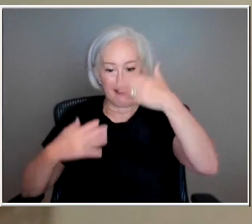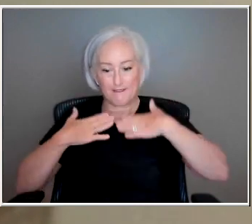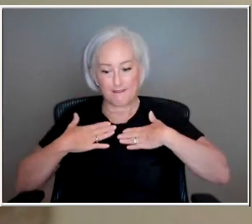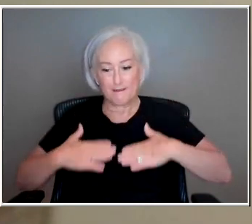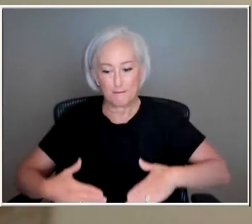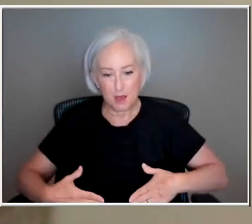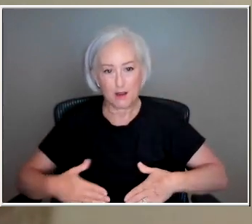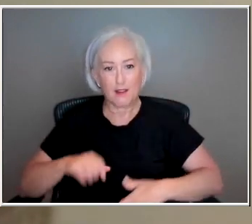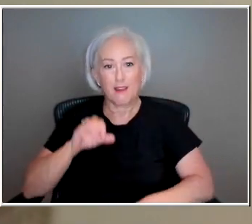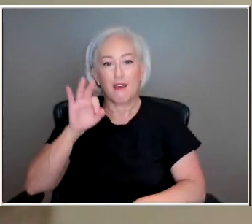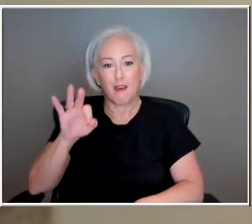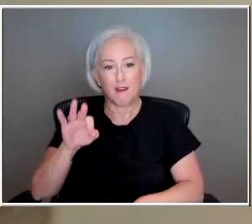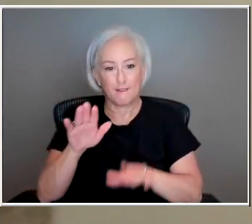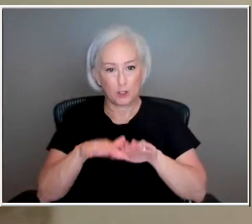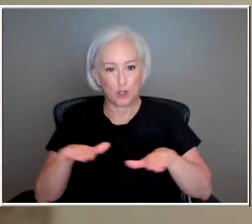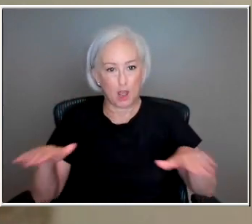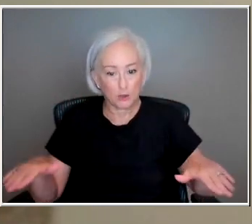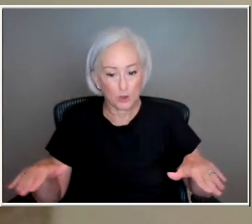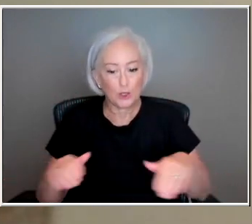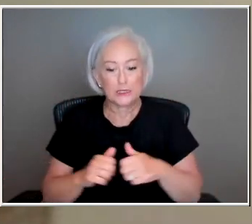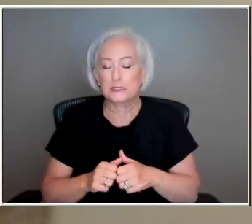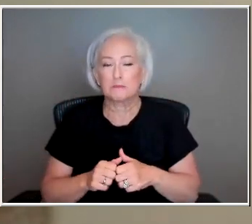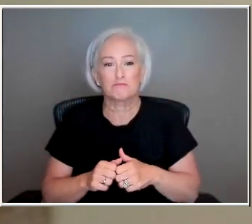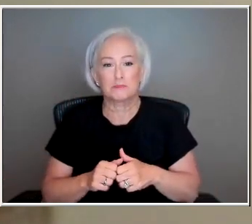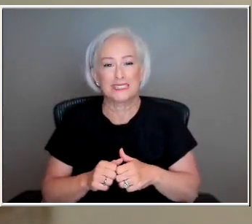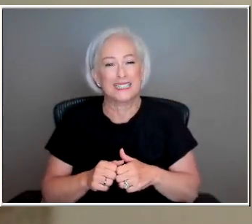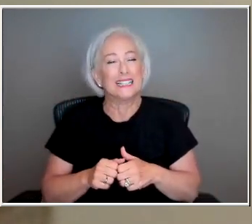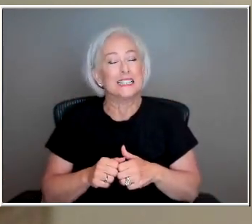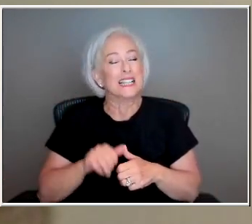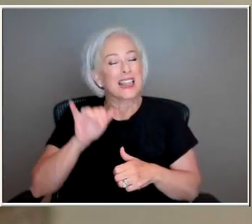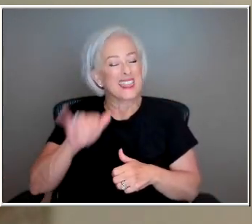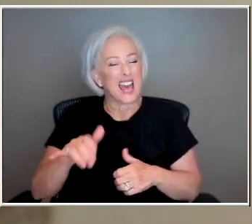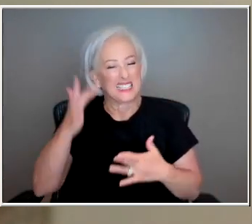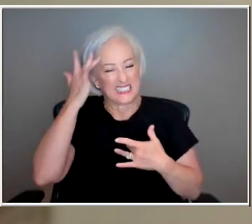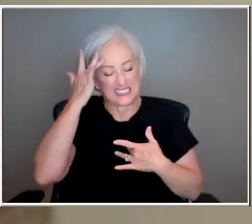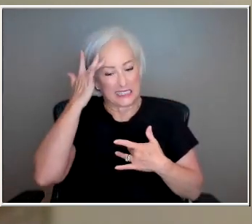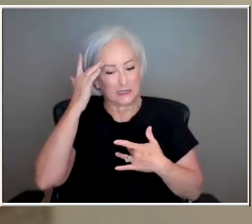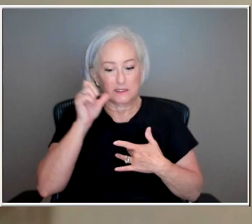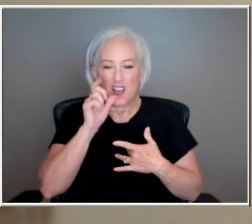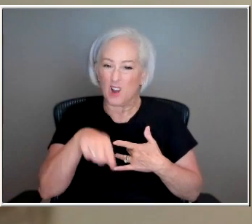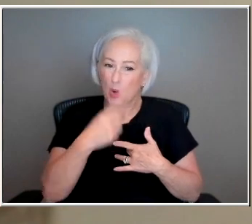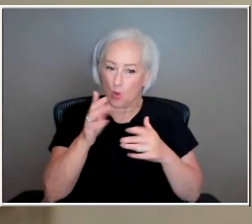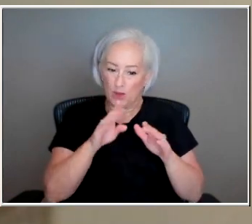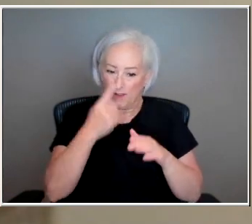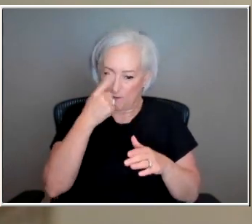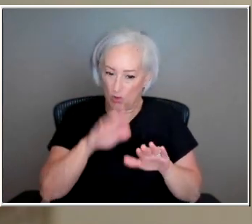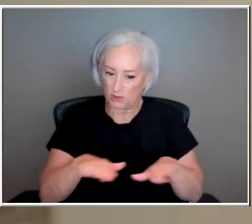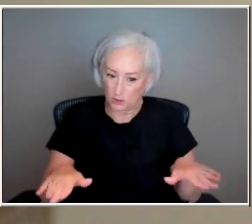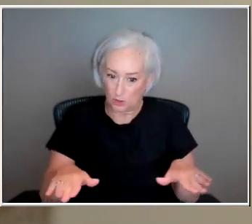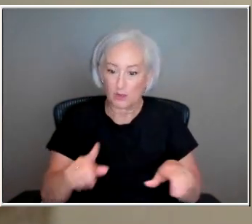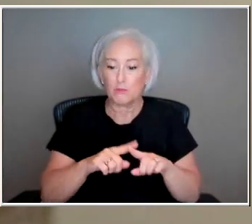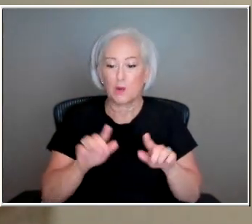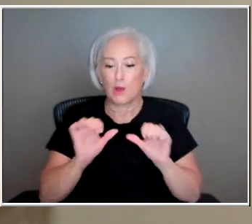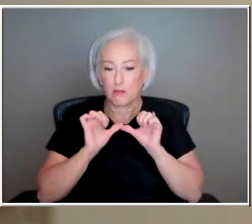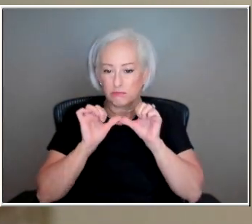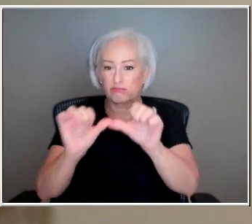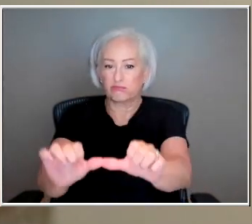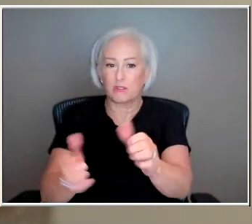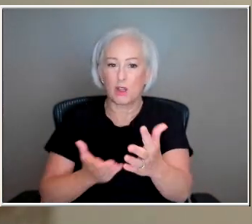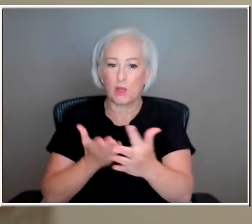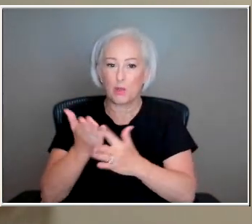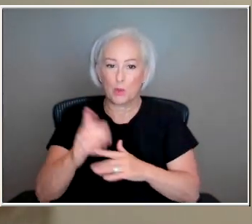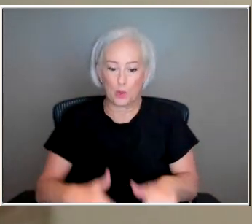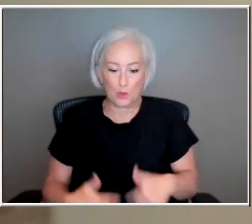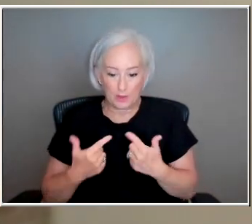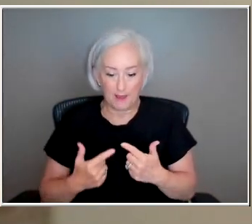just a childhood disease. It will last lifelong, and it's an ultra rare condition, so meaning that the kids who have this are considered 1